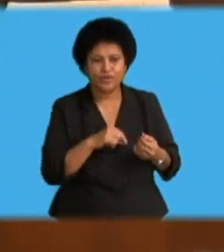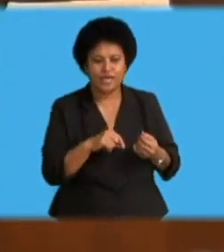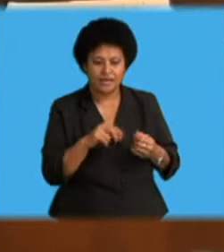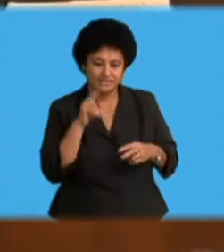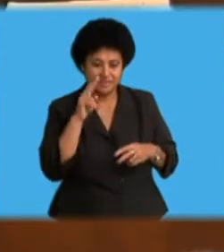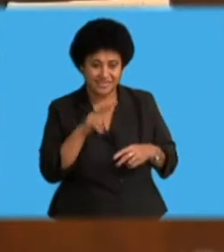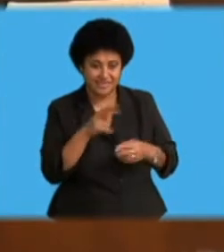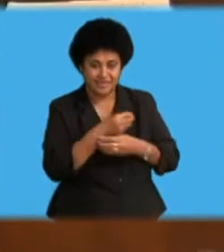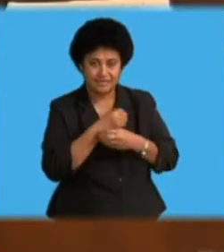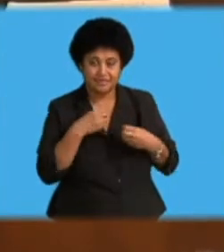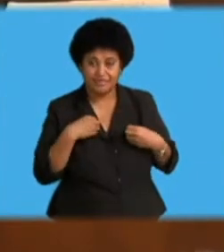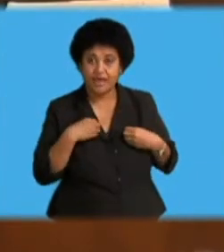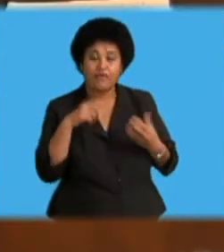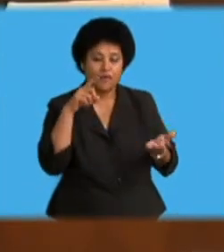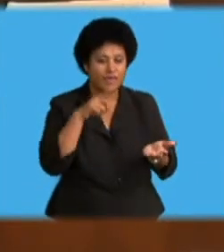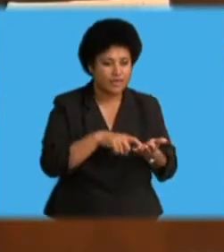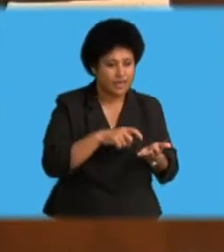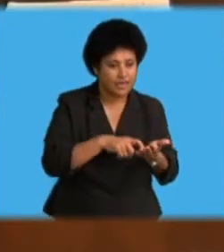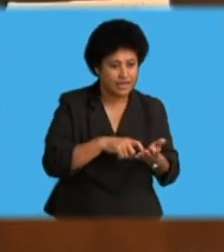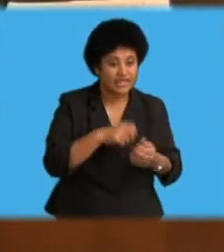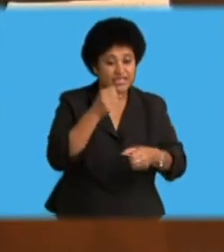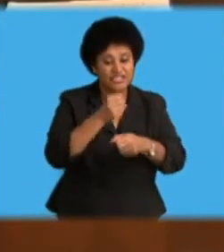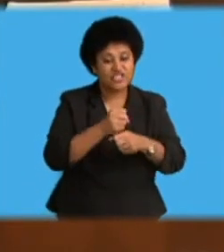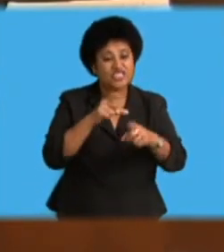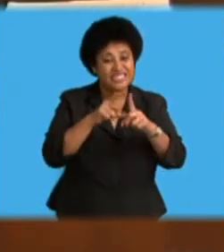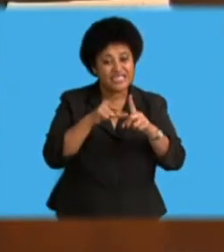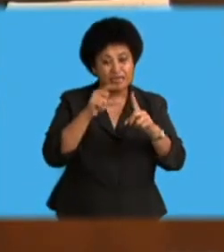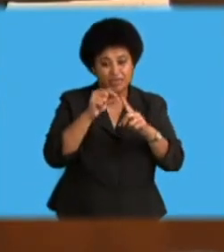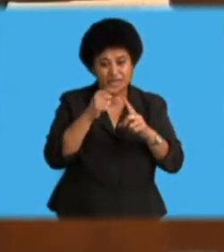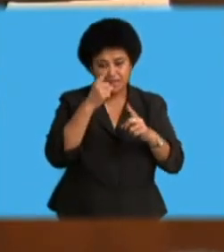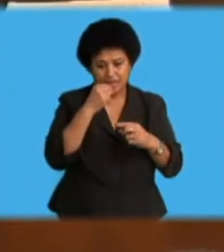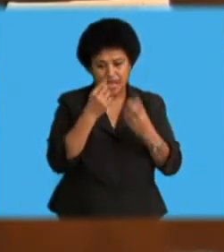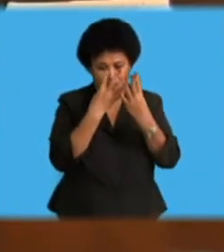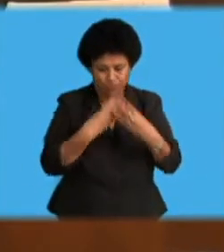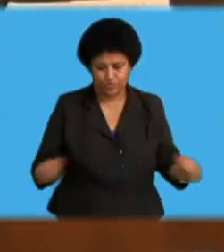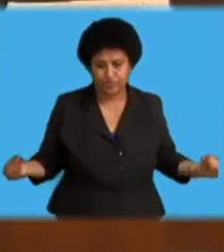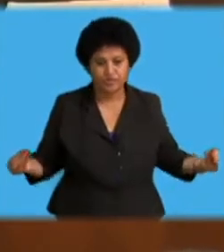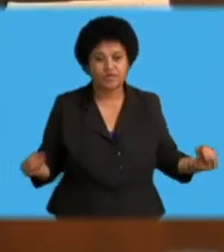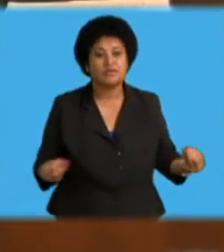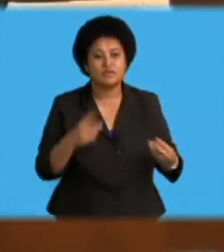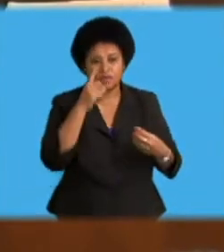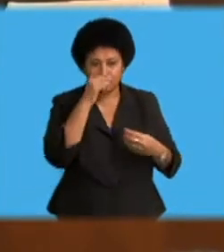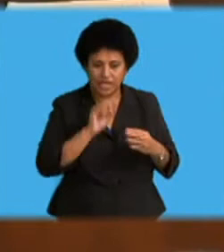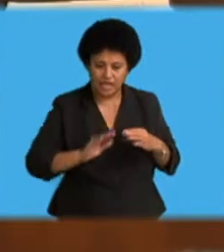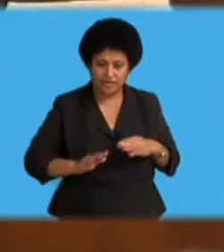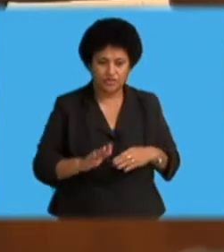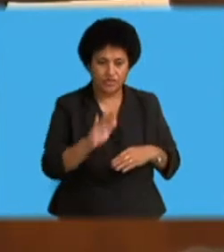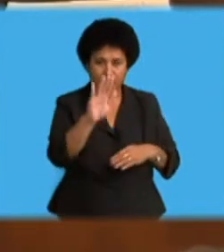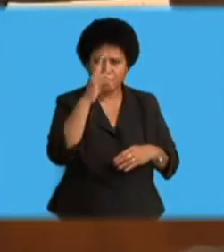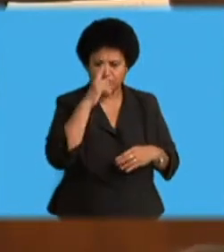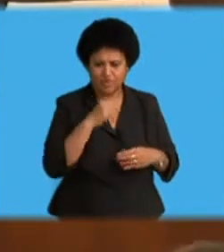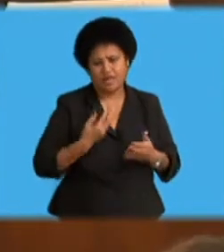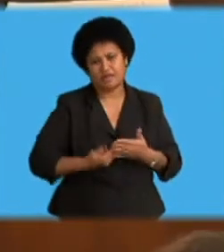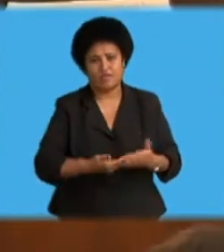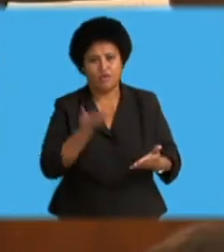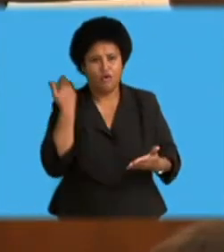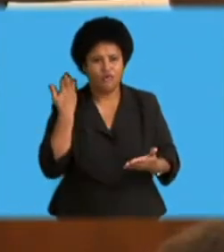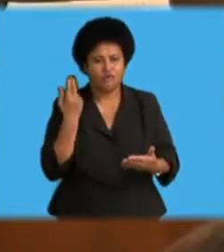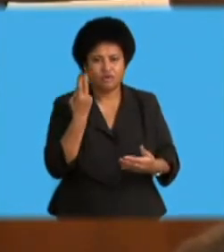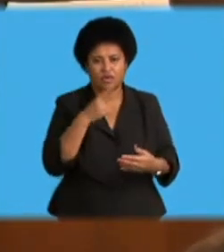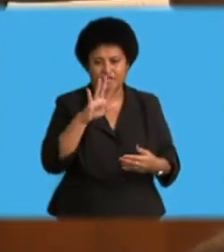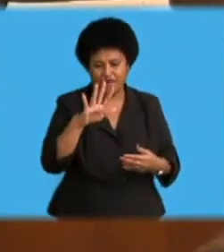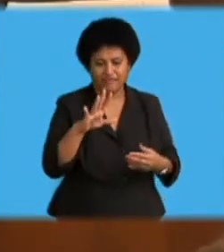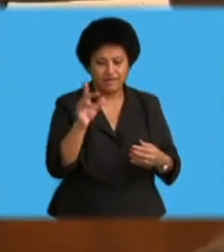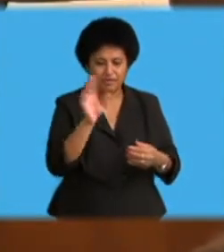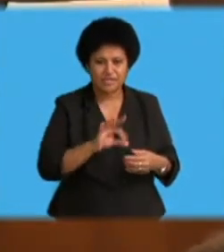Speaker, GDP can be easily wiped out. It can grow, but it can be wiped out by 25%, and the ratio